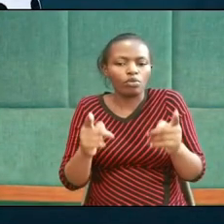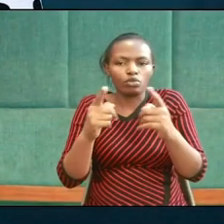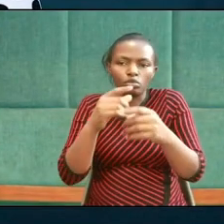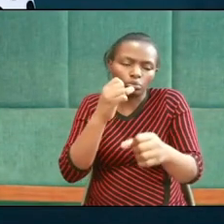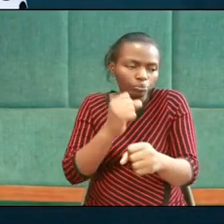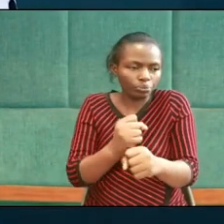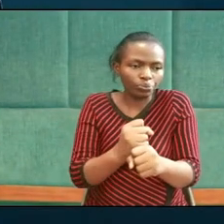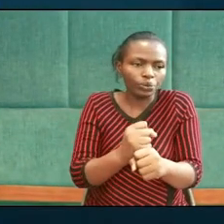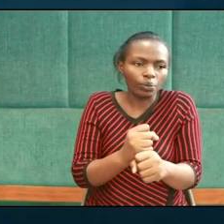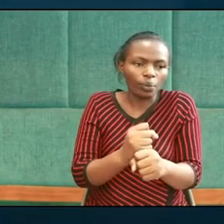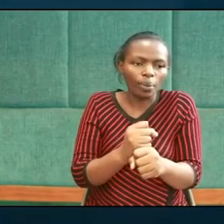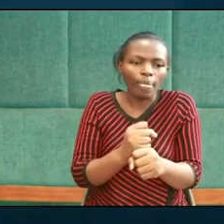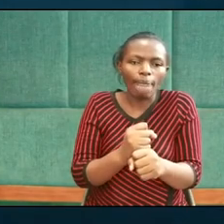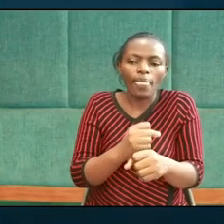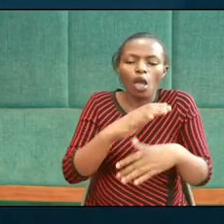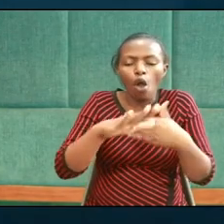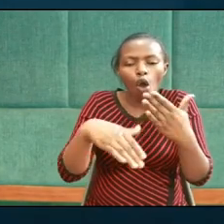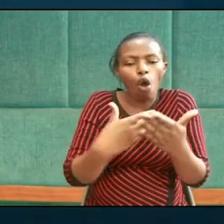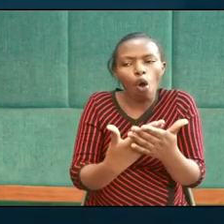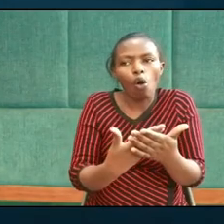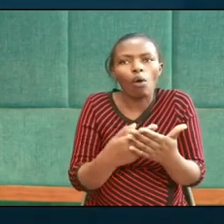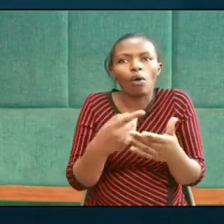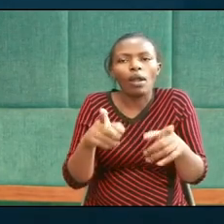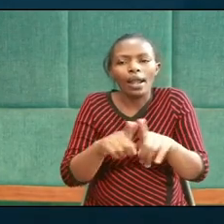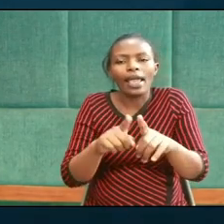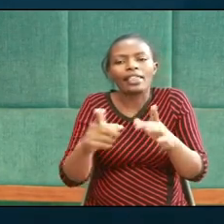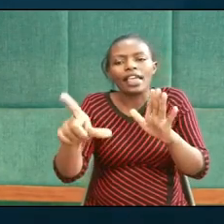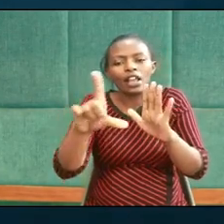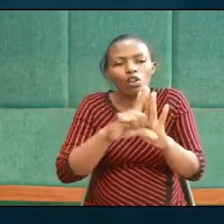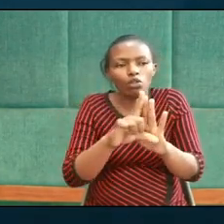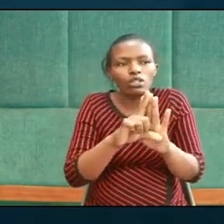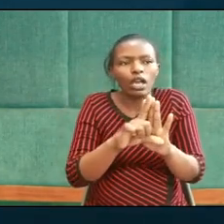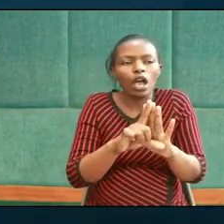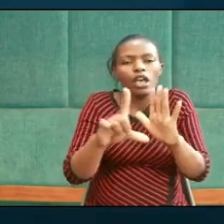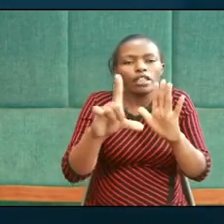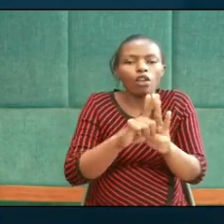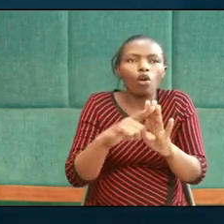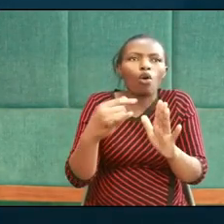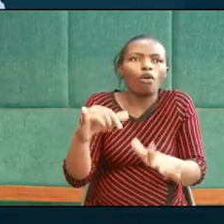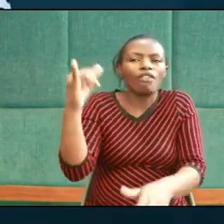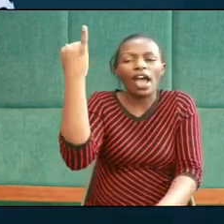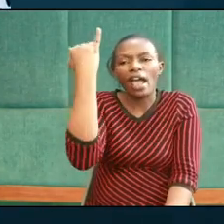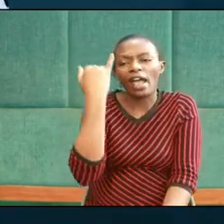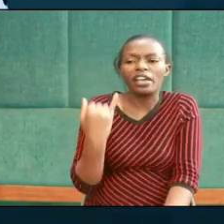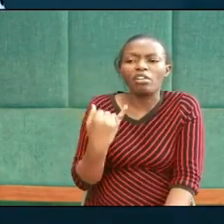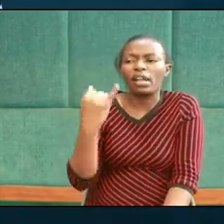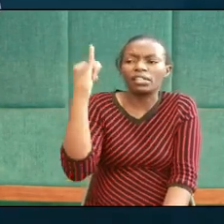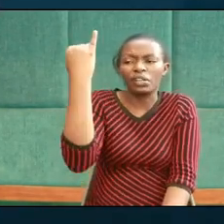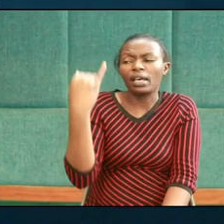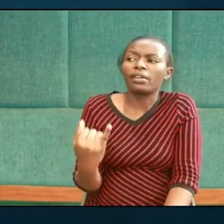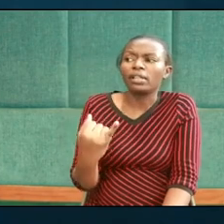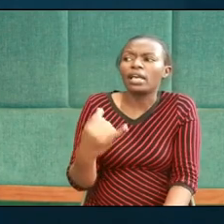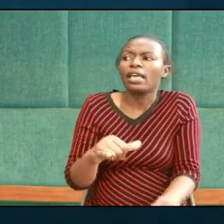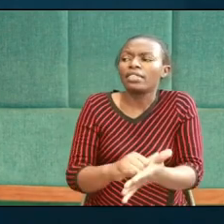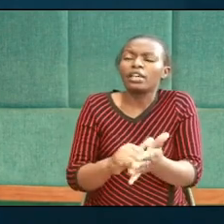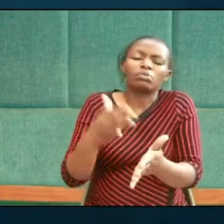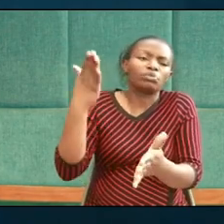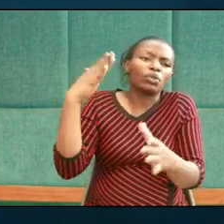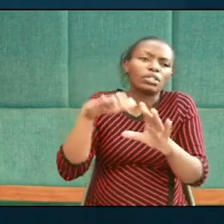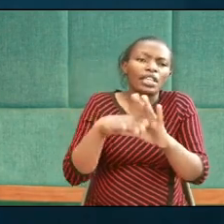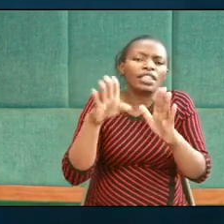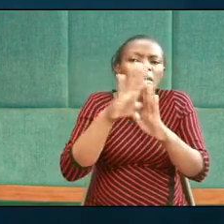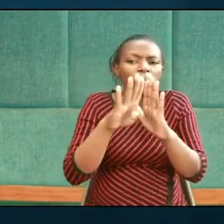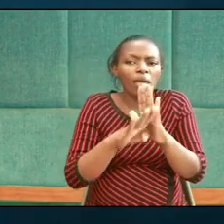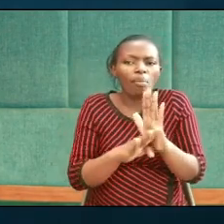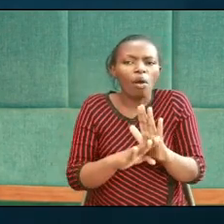laws, the civil laws, for example, the law of idolatry. All the laws that were in the Bible that were guiding